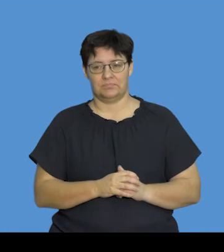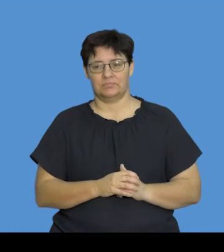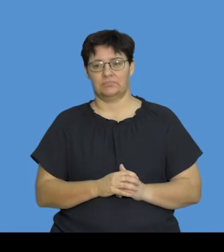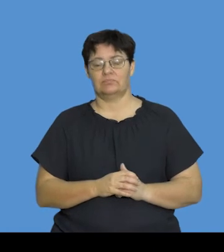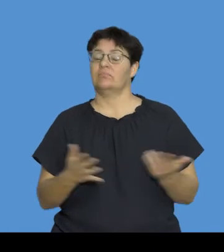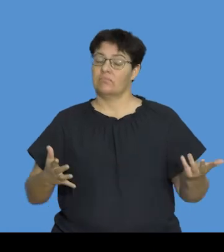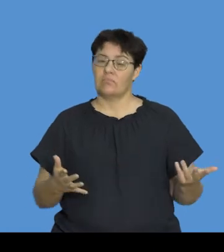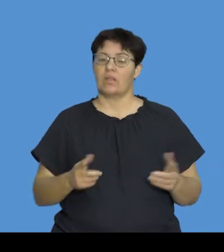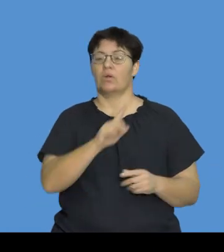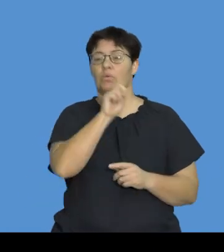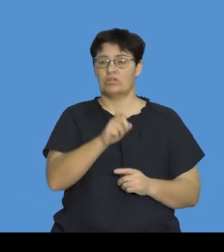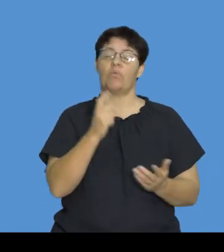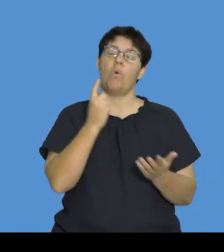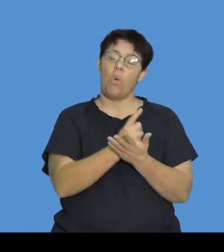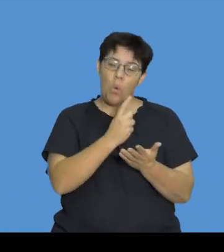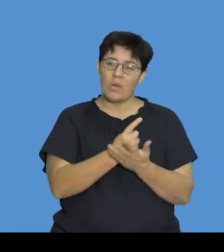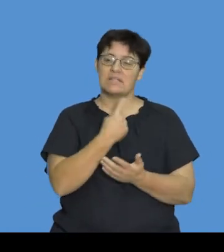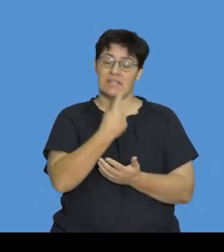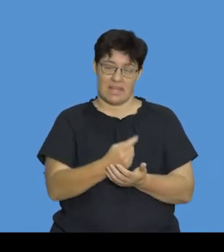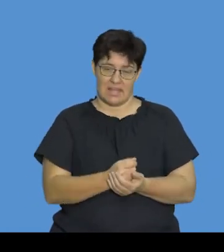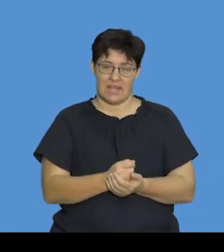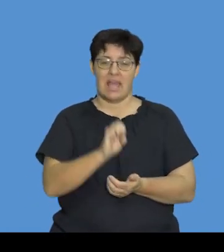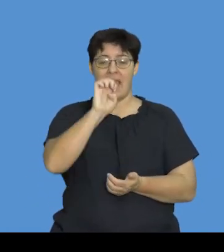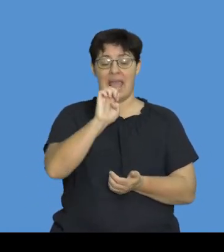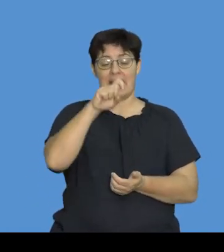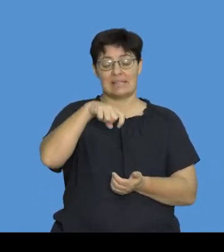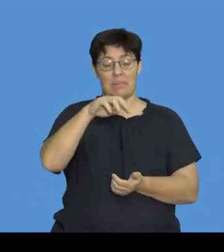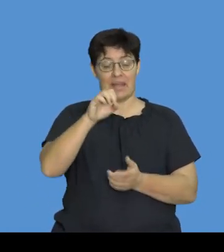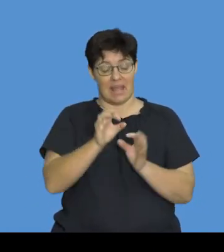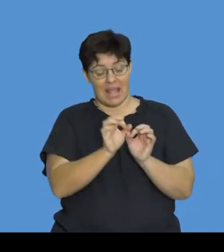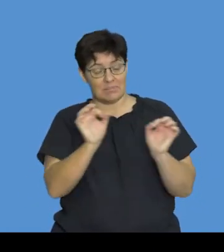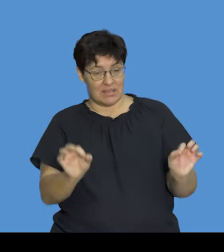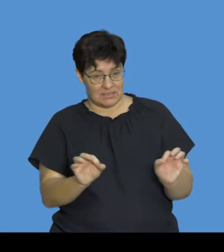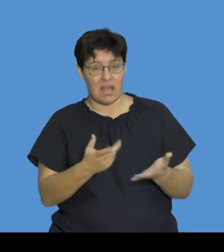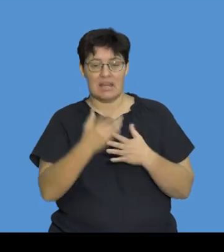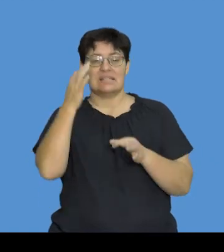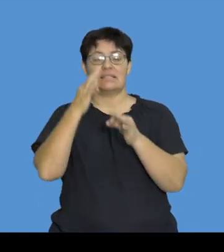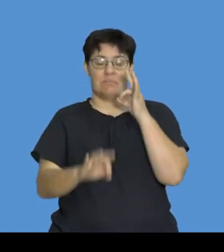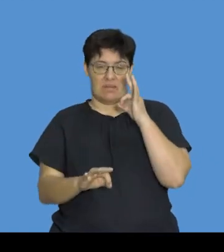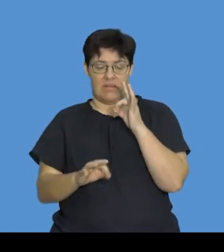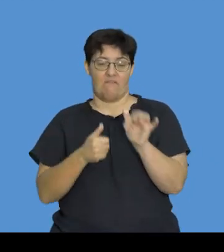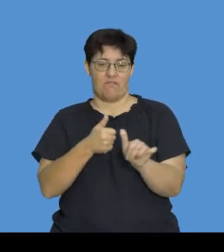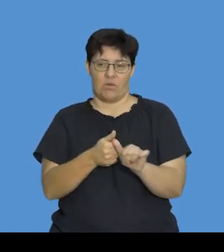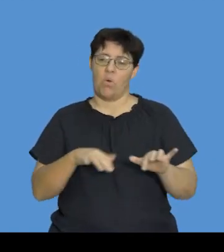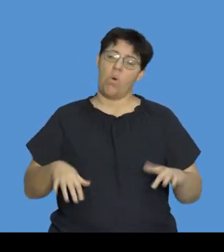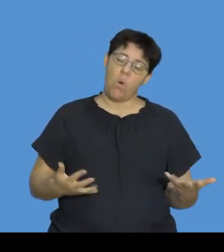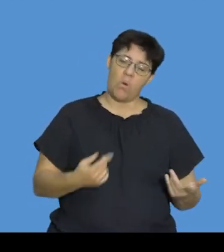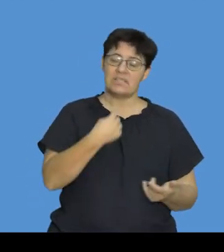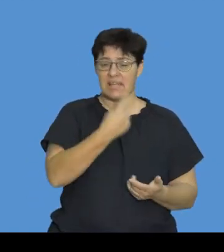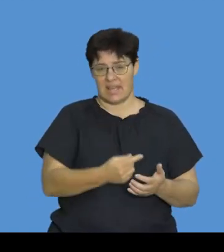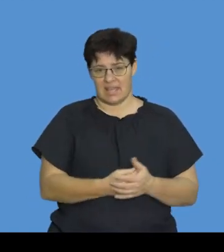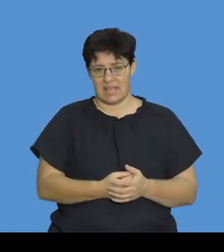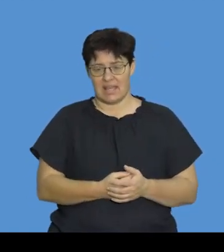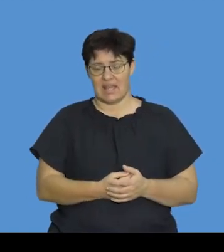the question always will either be expand and simplify the following, or they will just leave it